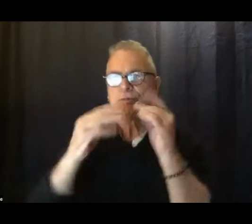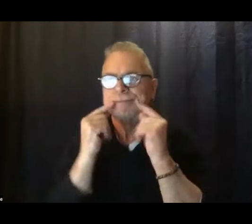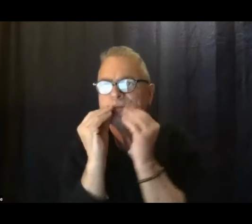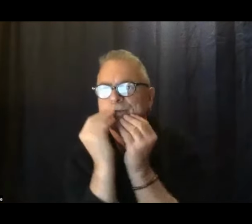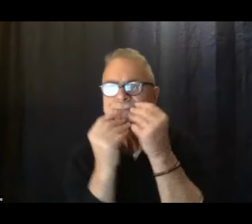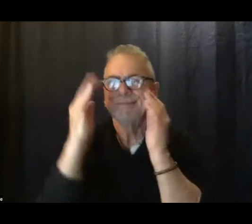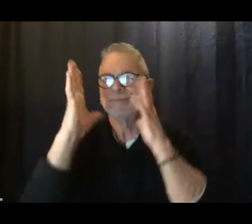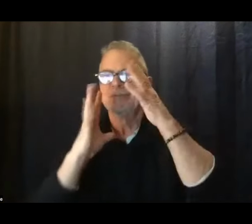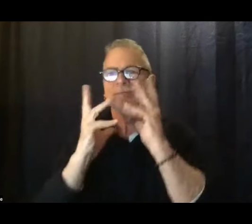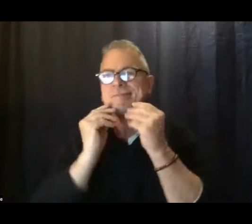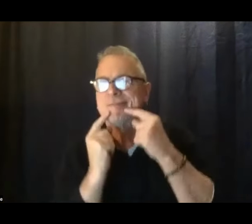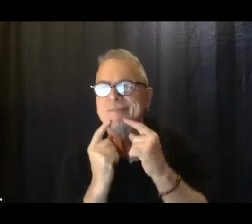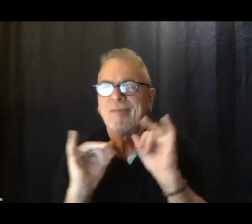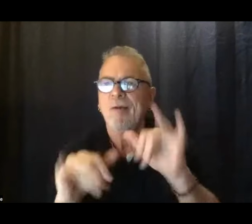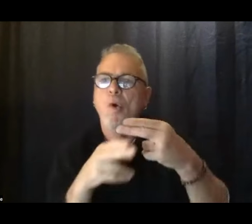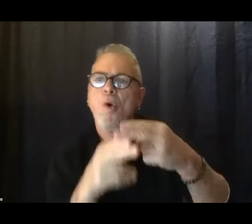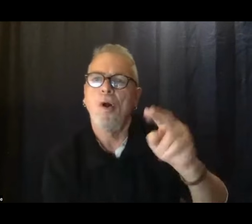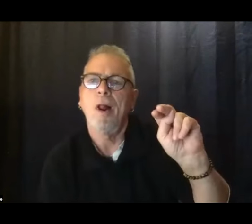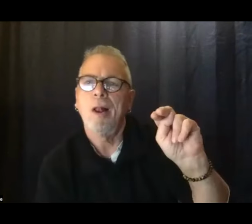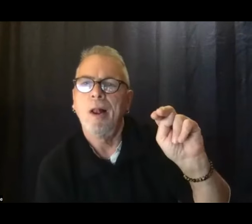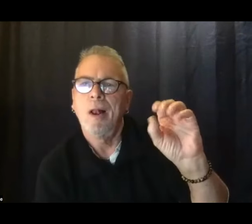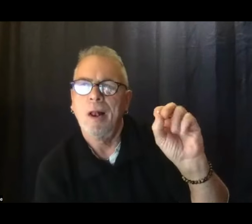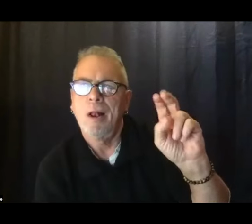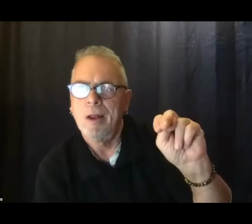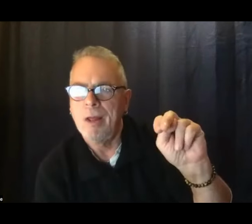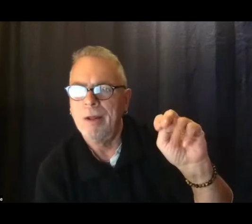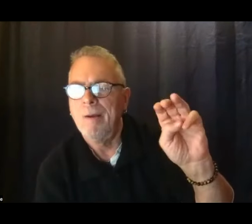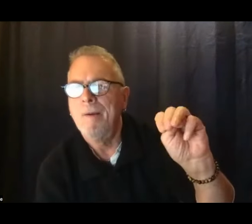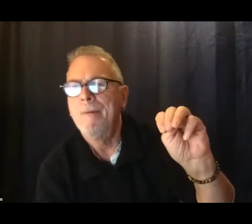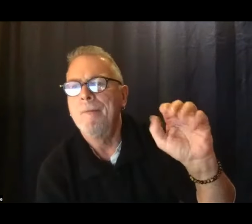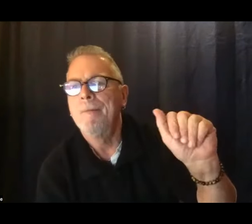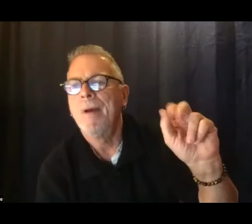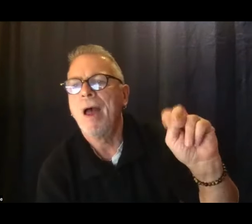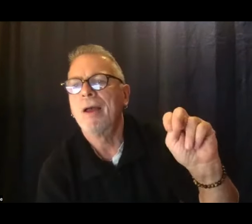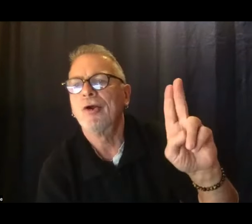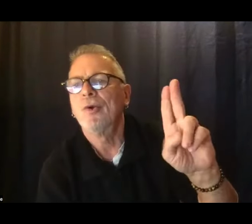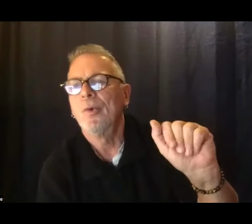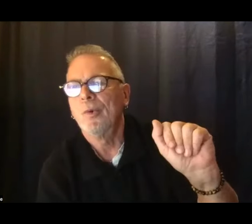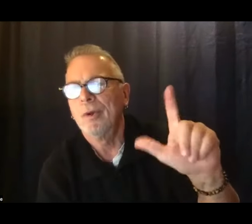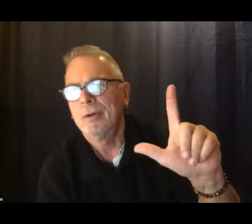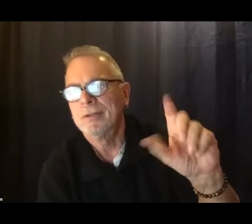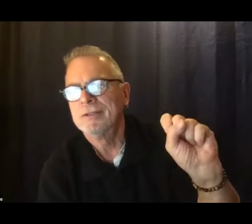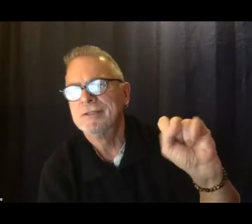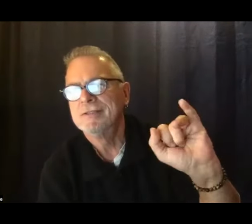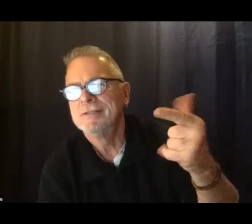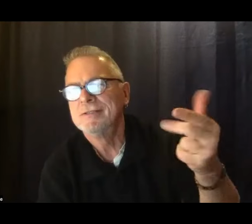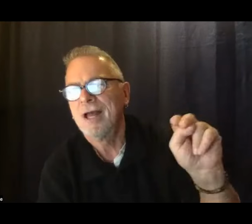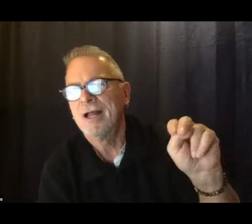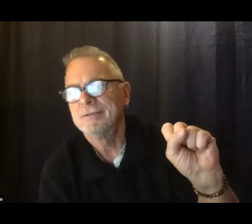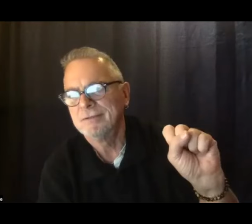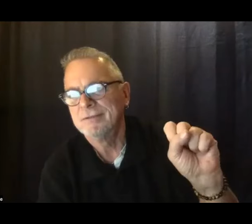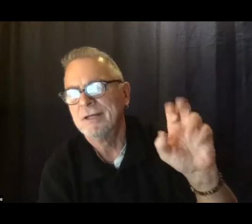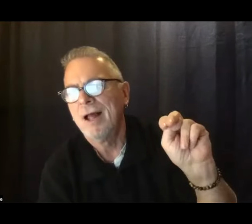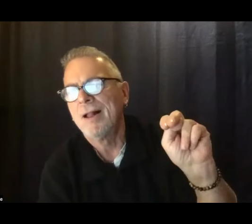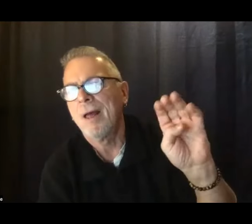If I'm just presenting to you like this with just my mouth moving, you lose so much. So those